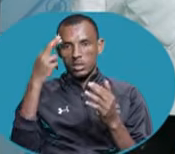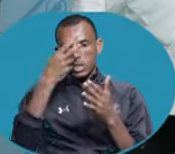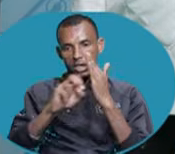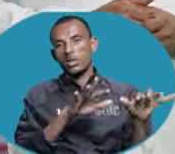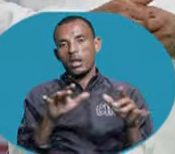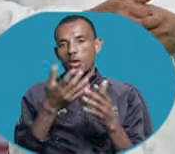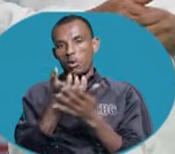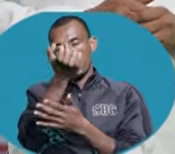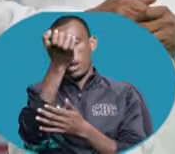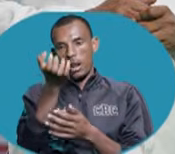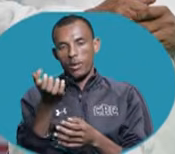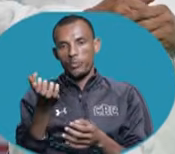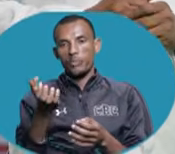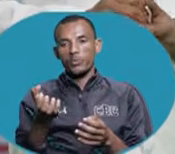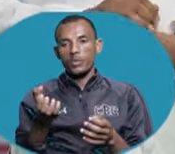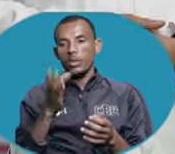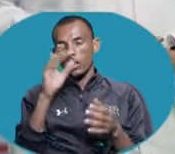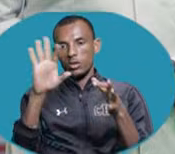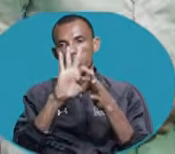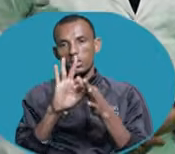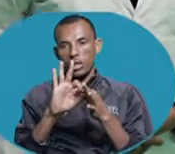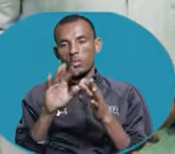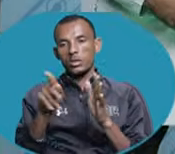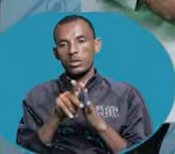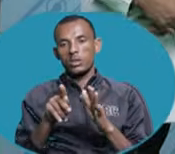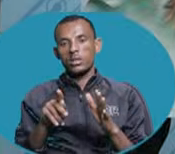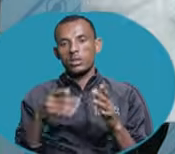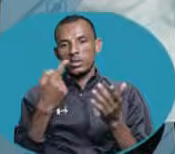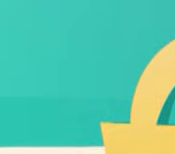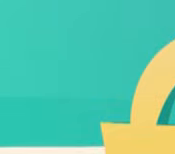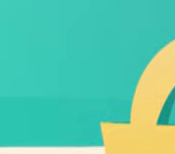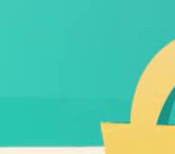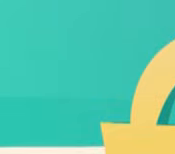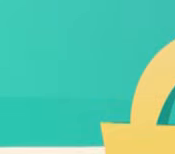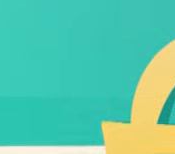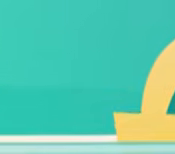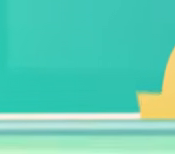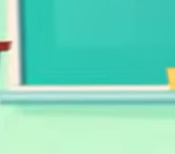organization? This is all about today's topic. Thank you very much, student. Bye-bye.